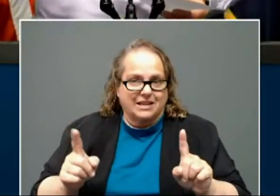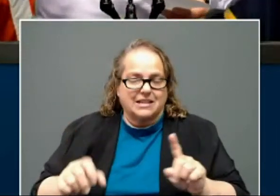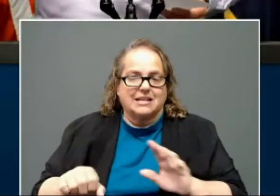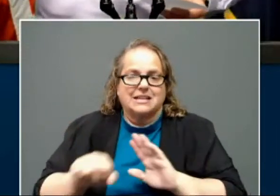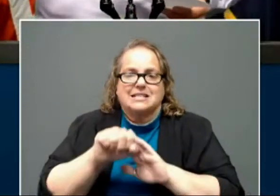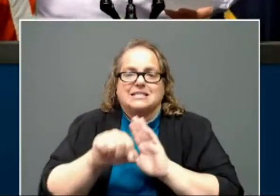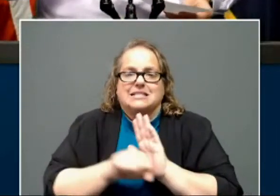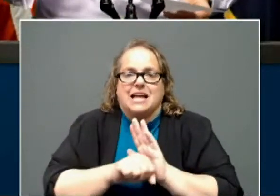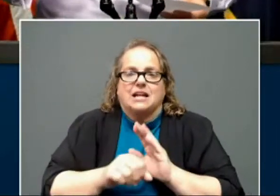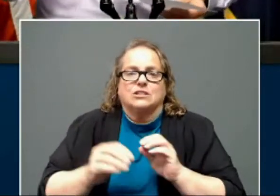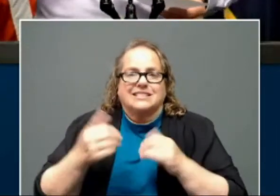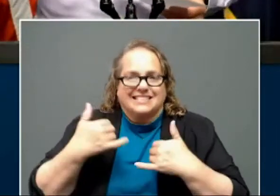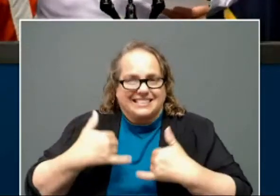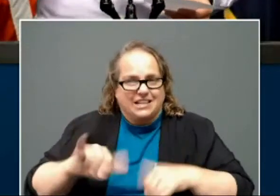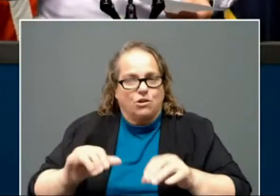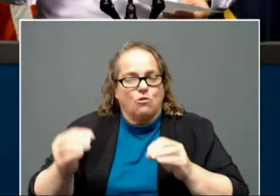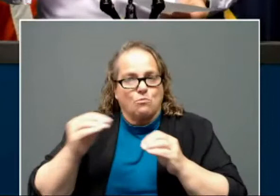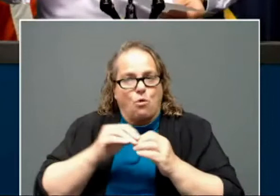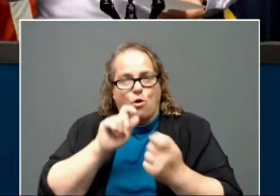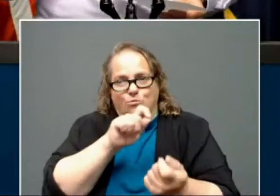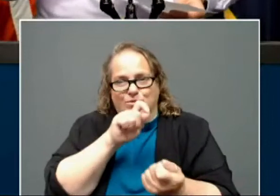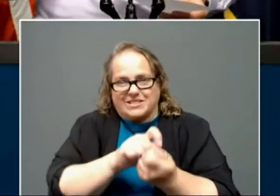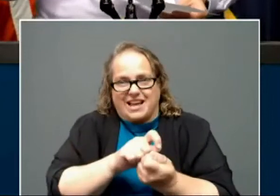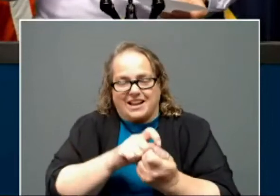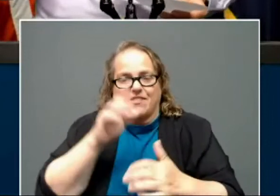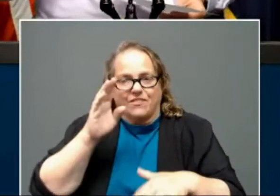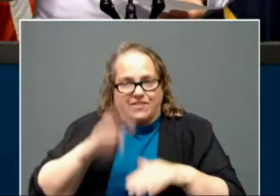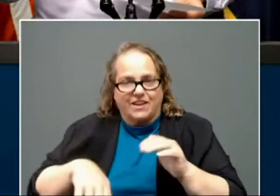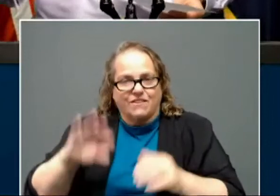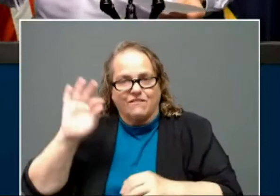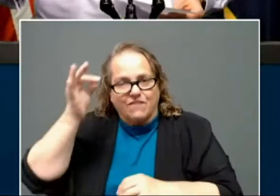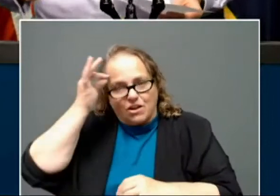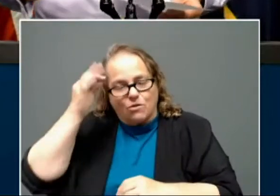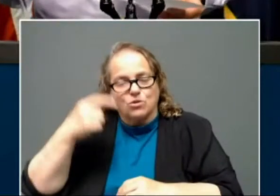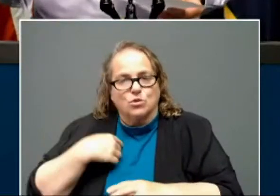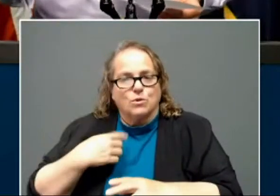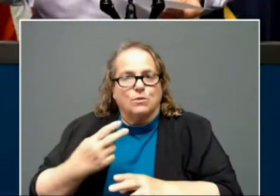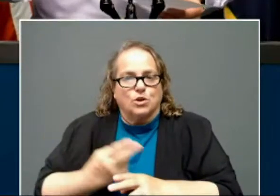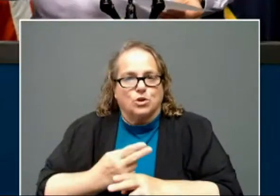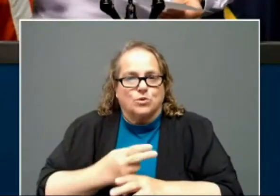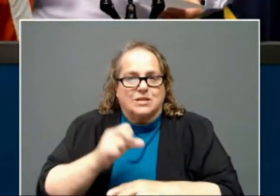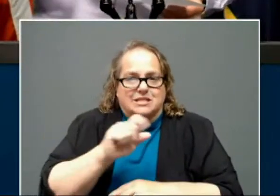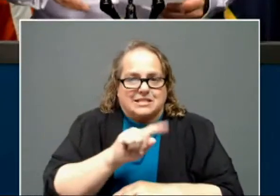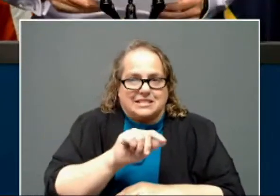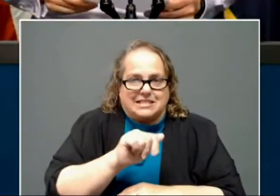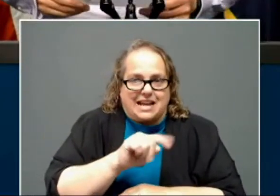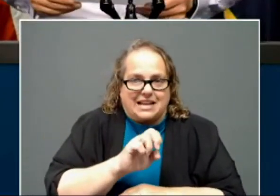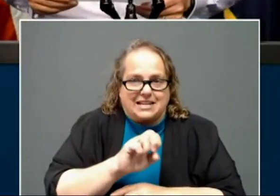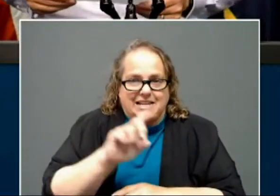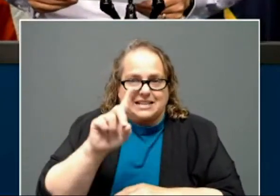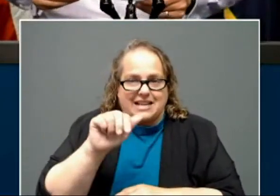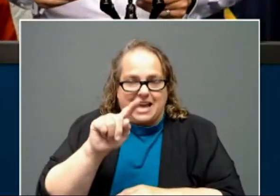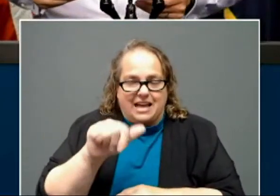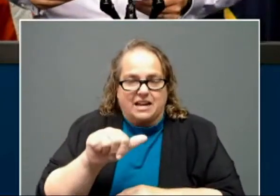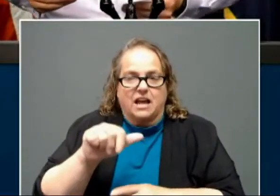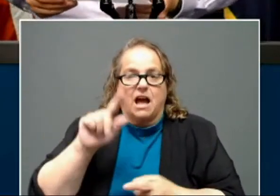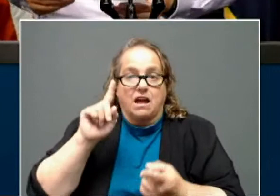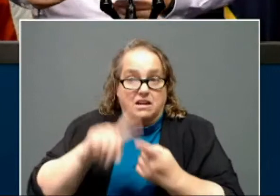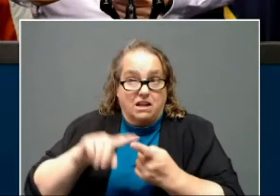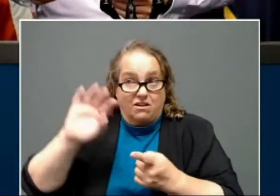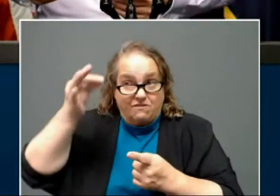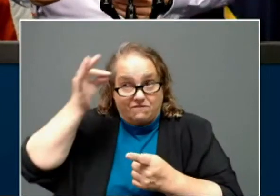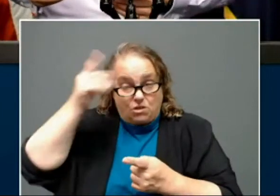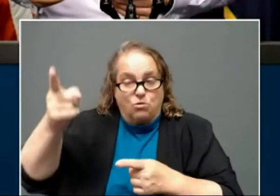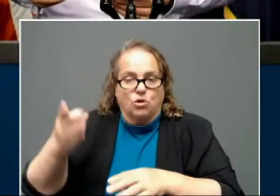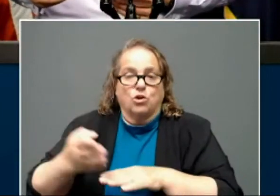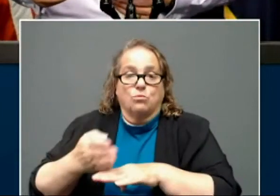federal. And so we're going to use the state data in order to provide more precision until the federal system continues to improve, and we